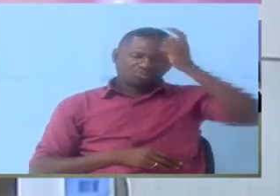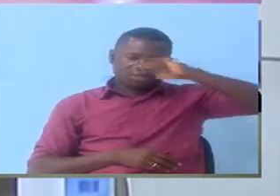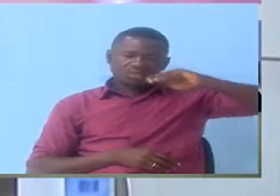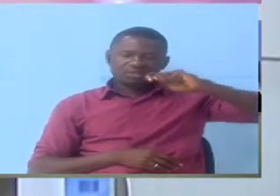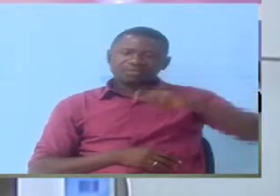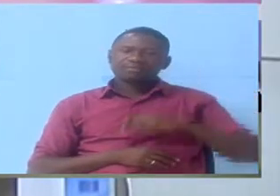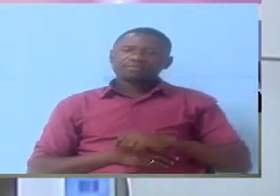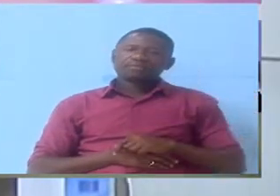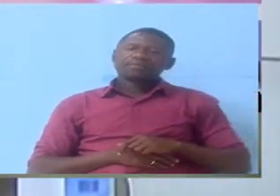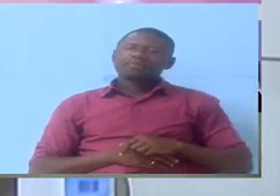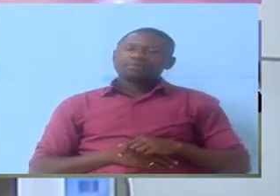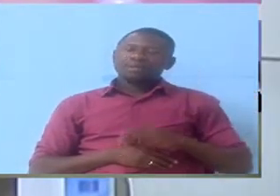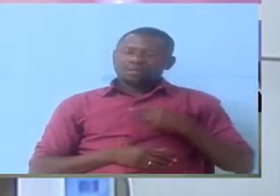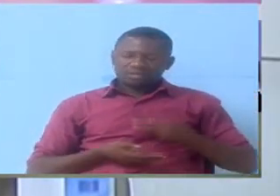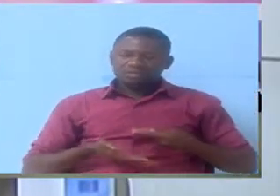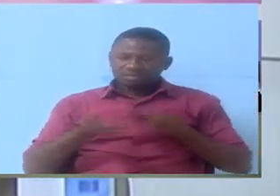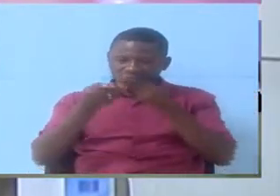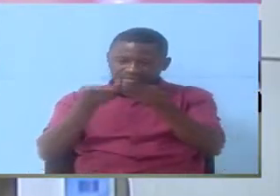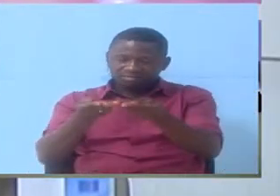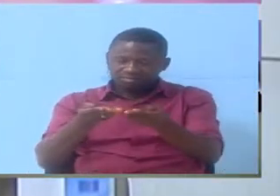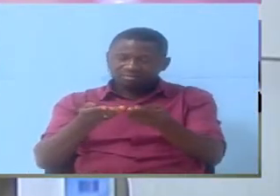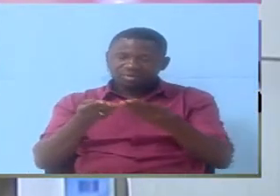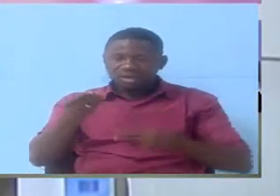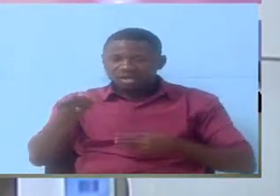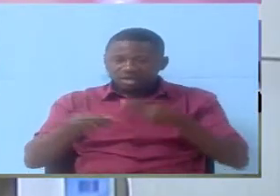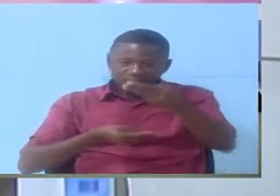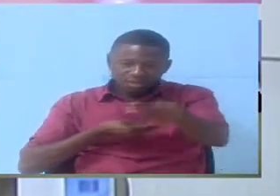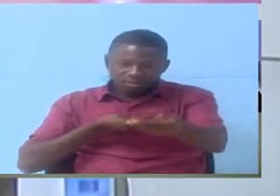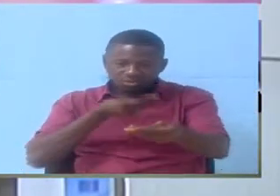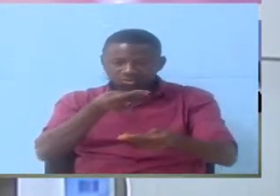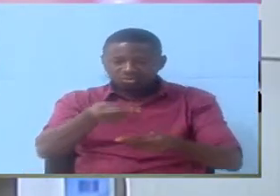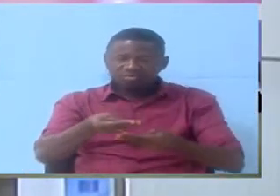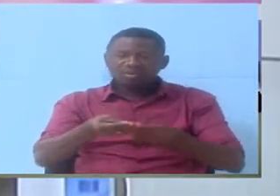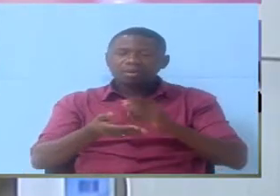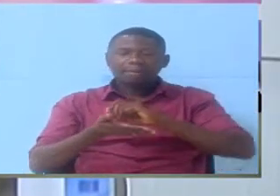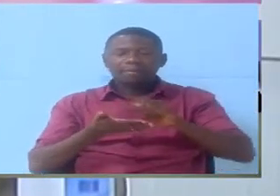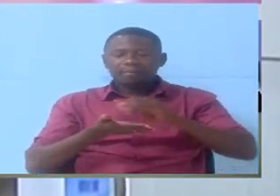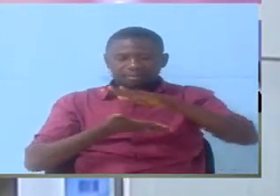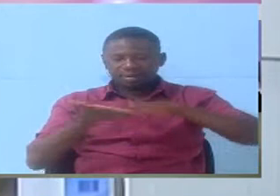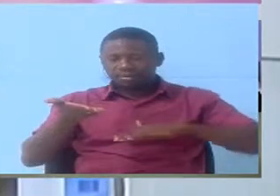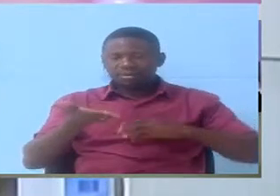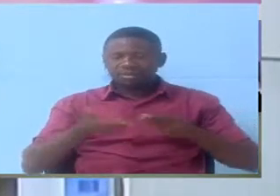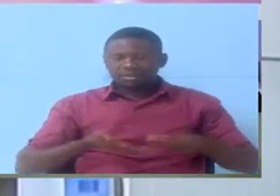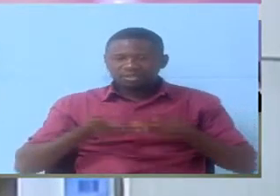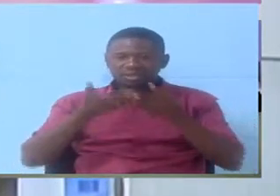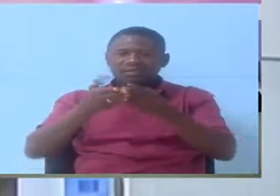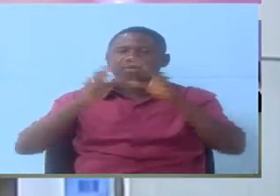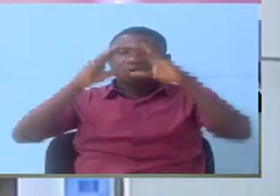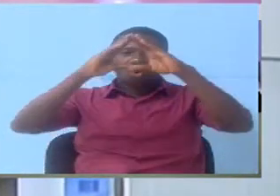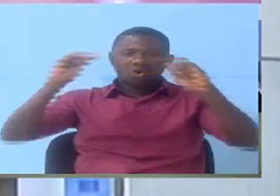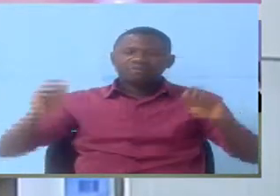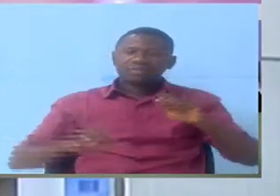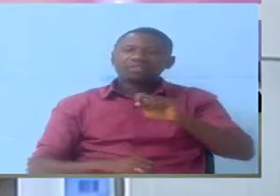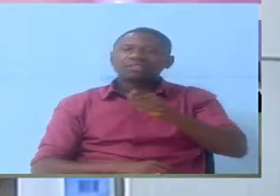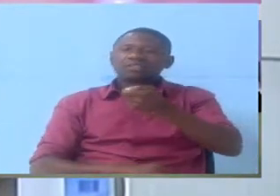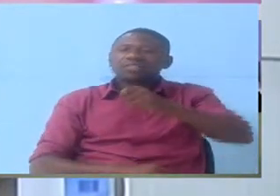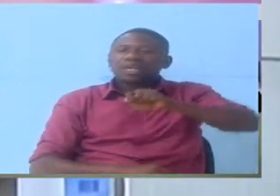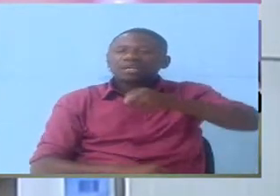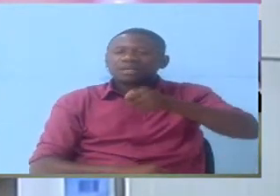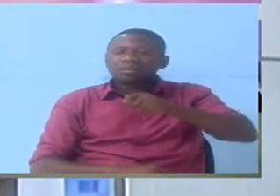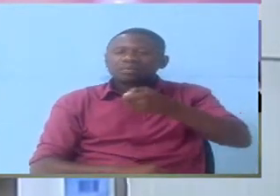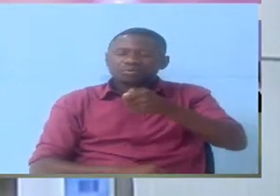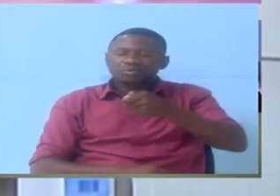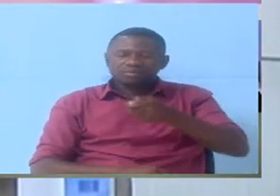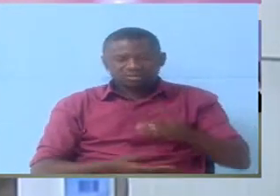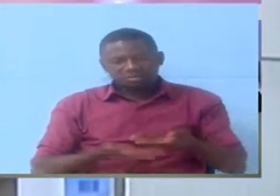hand in over note, and I handed over the office key. Na office chabo fanandiala. This